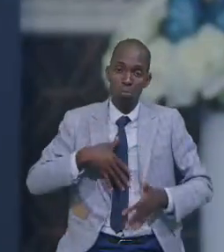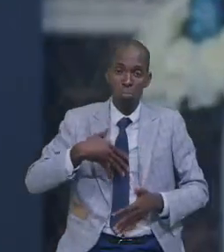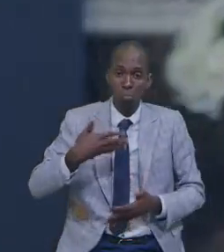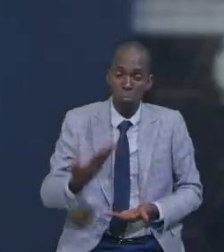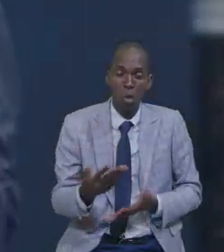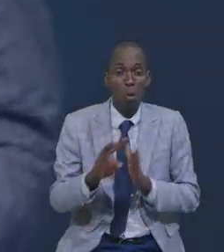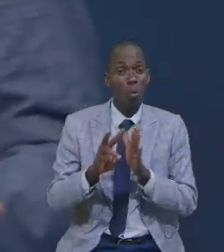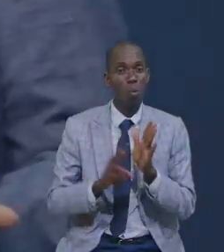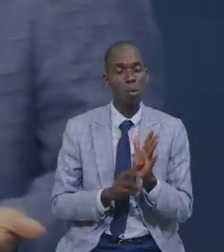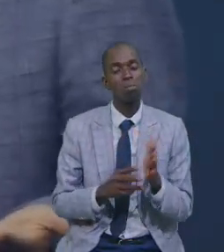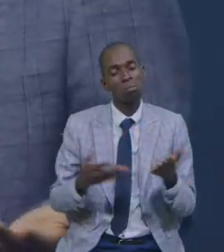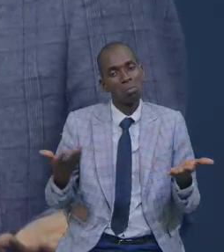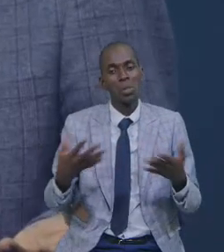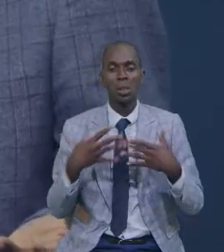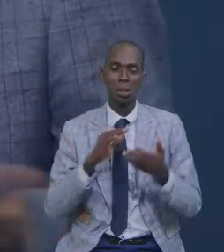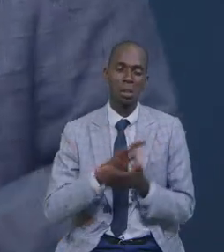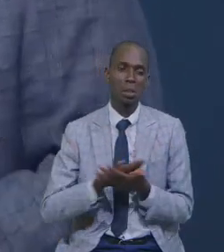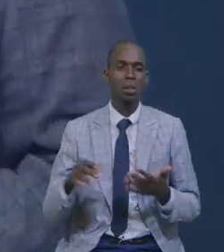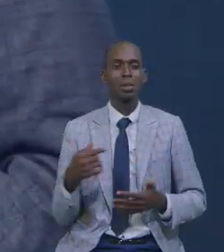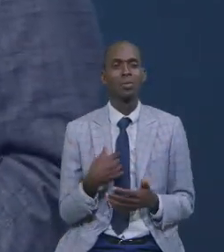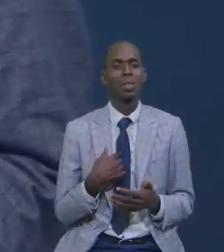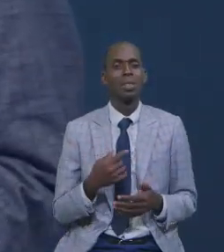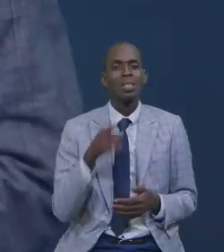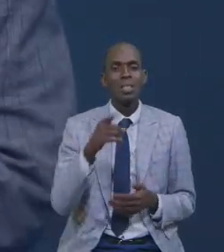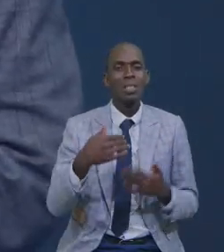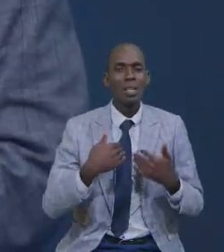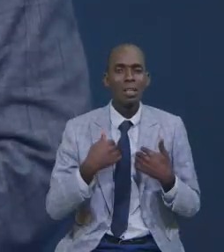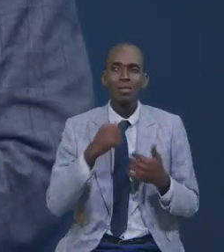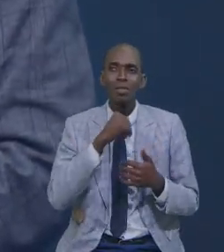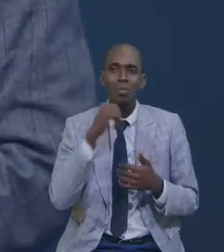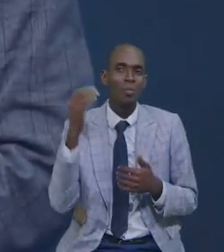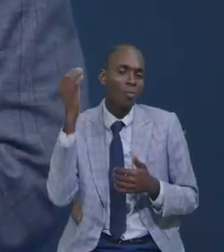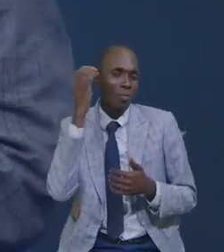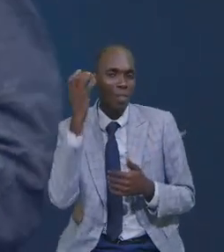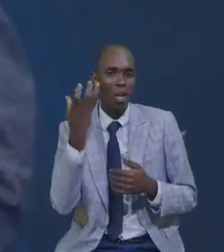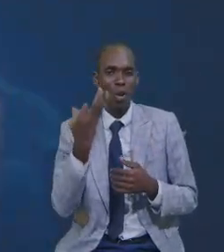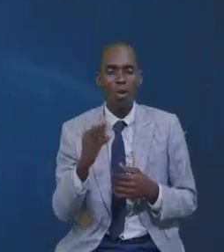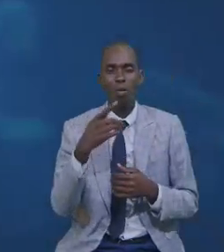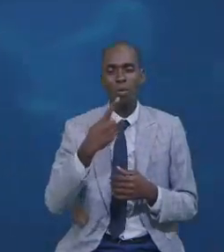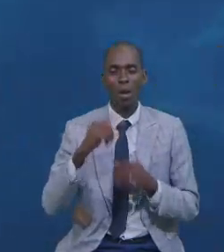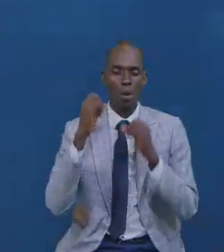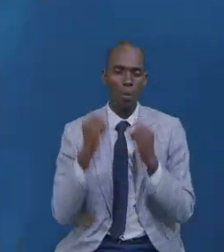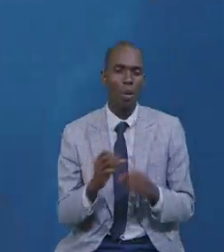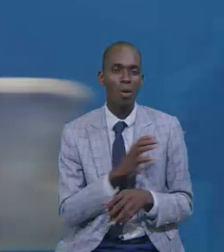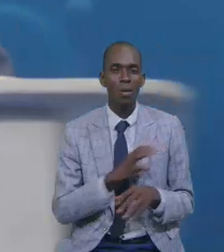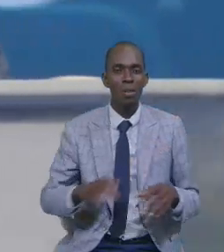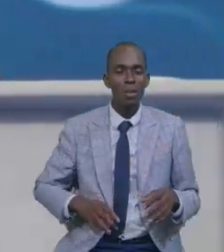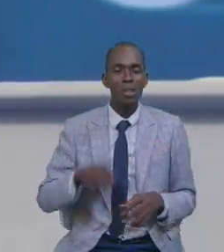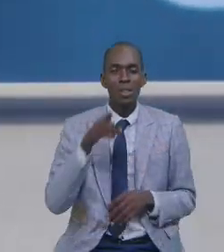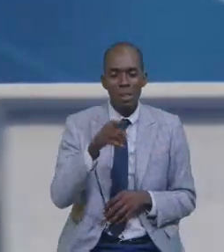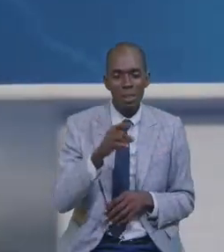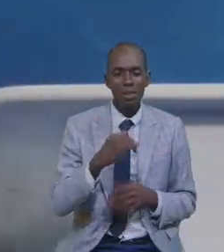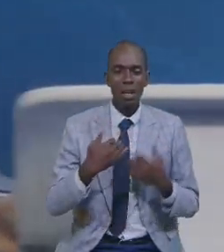not been to the meetings. He had not heard of the power of Christ. He's not acquainted with